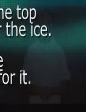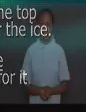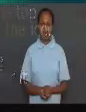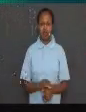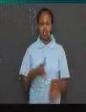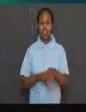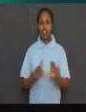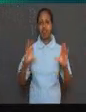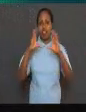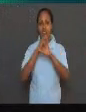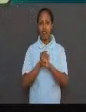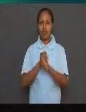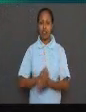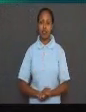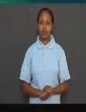Time's up.